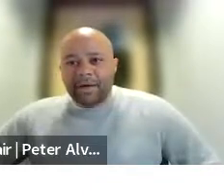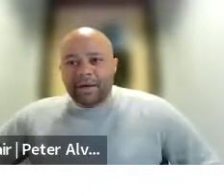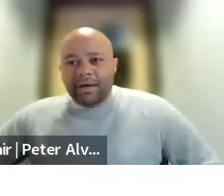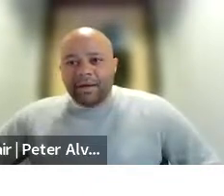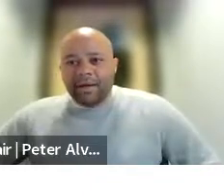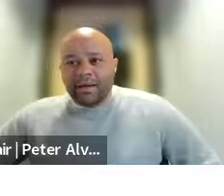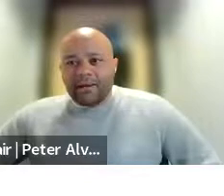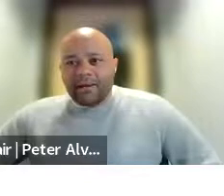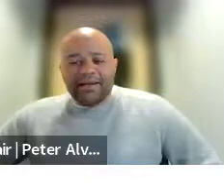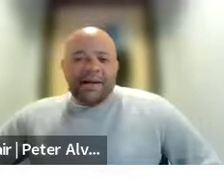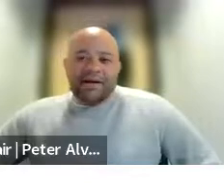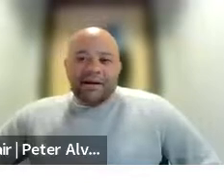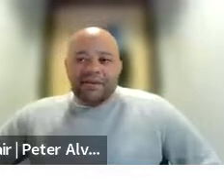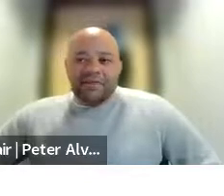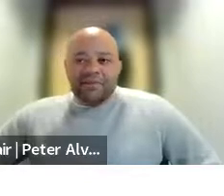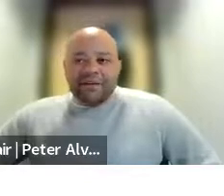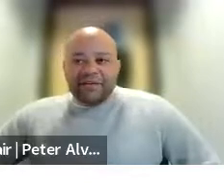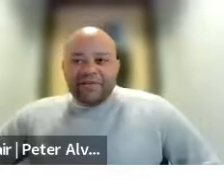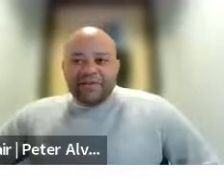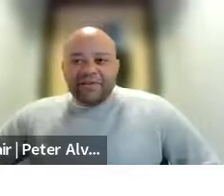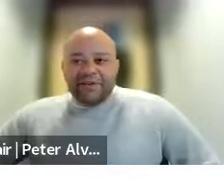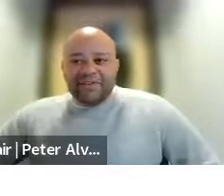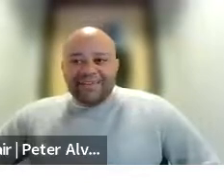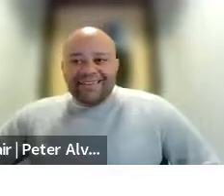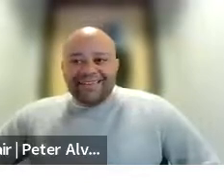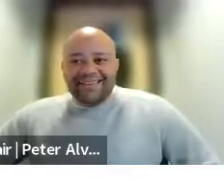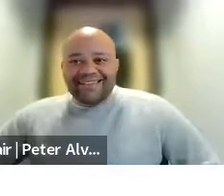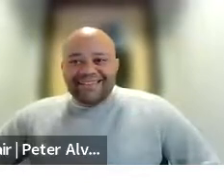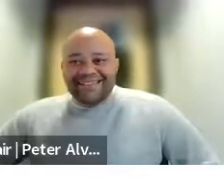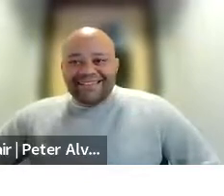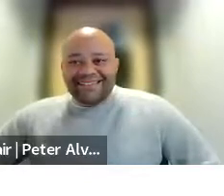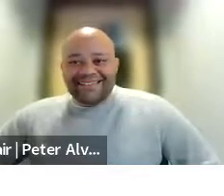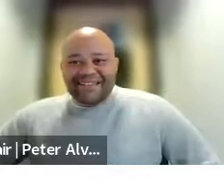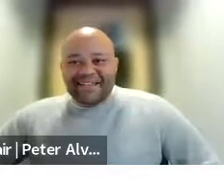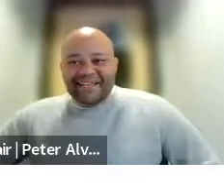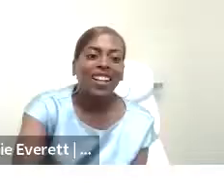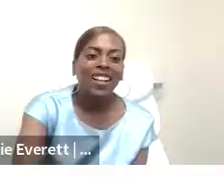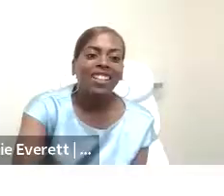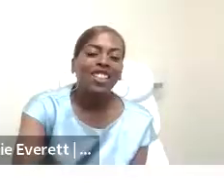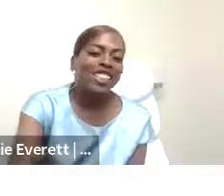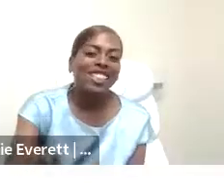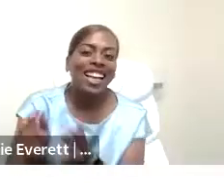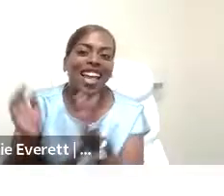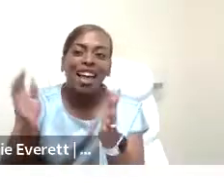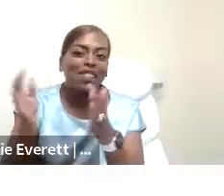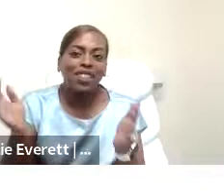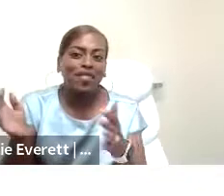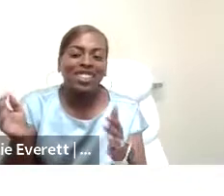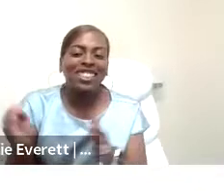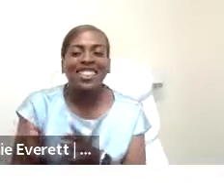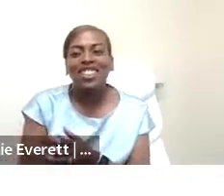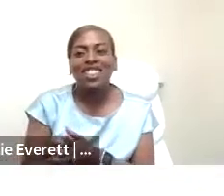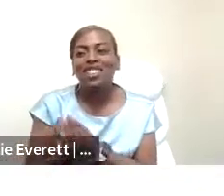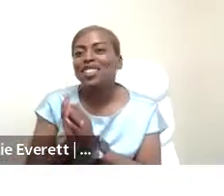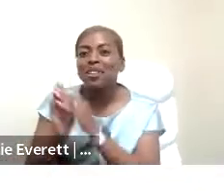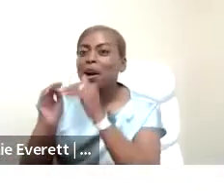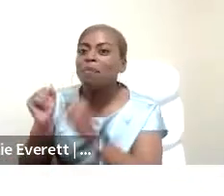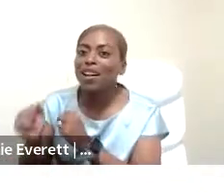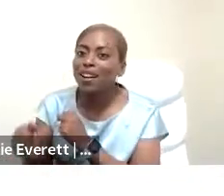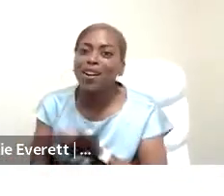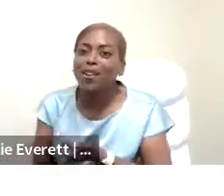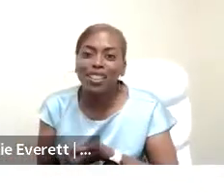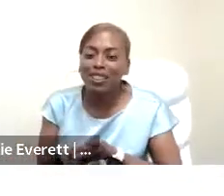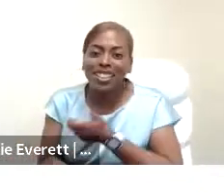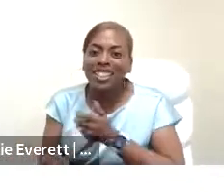Okay. All right. I got a nod from Director Everett, so I'll take that as a yes. Josh and I have this conversation. Josh knows that